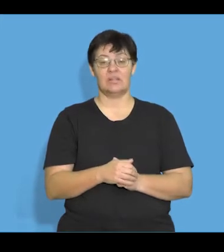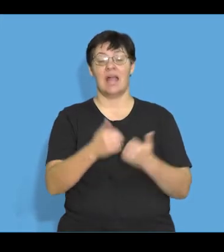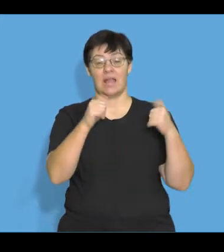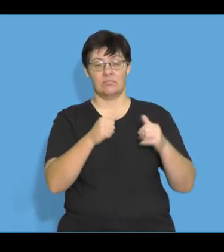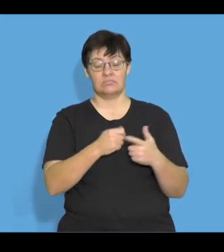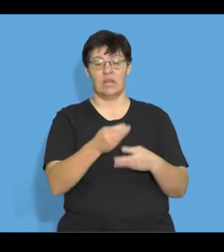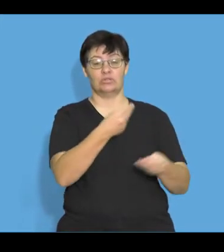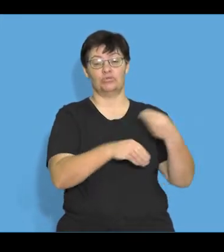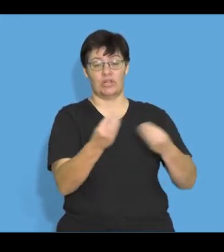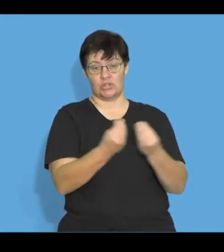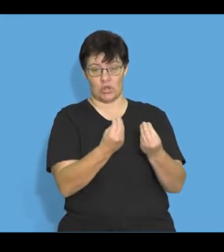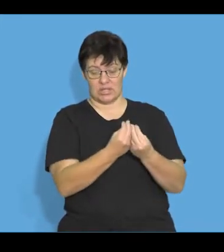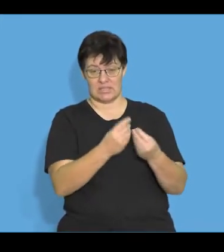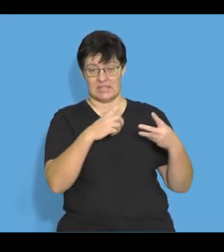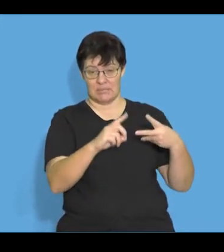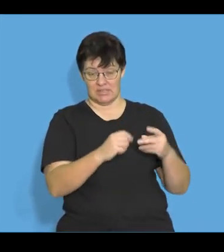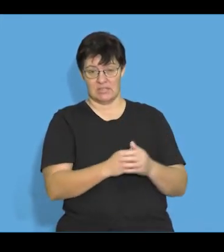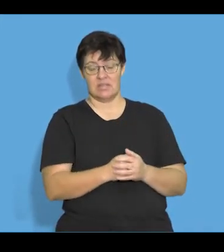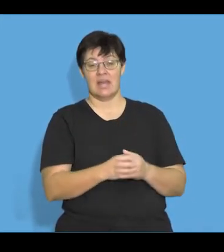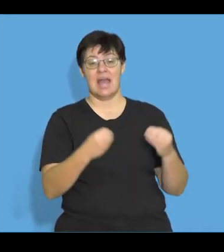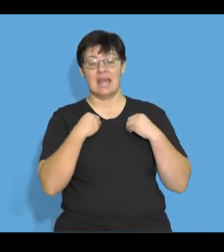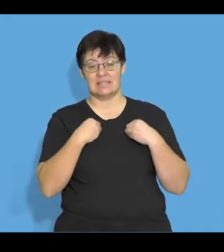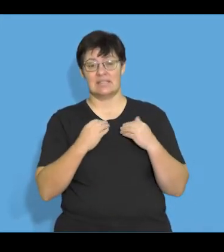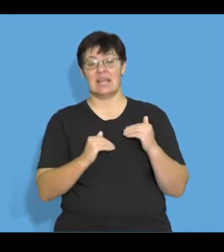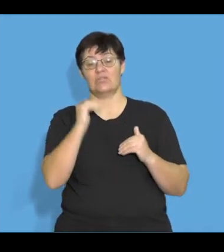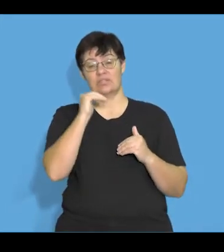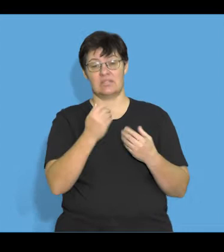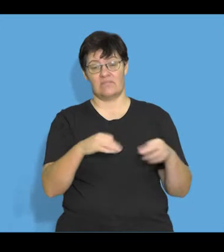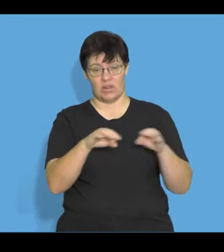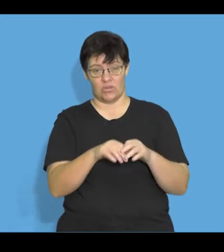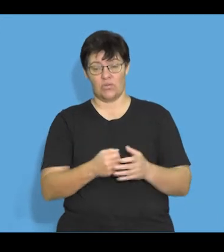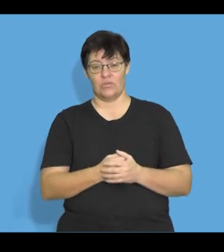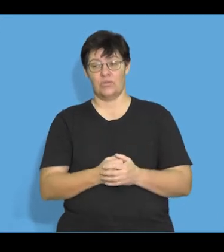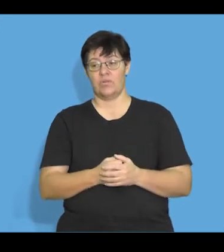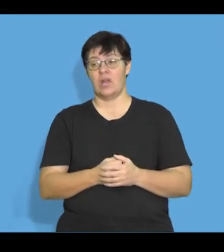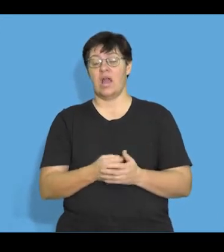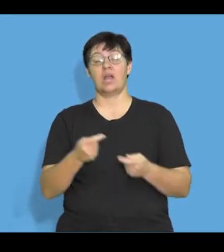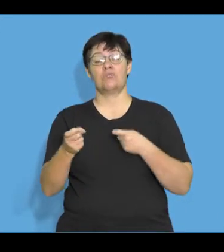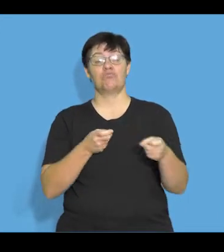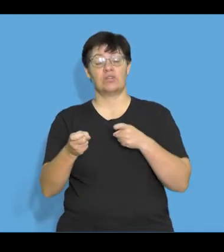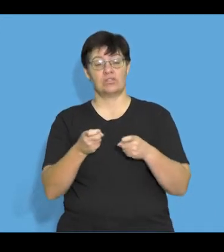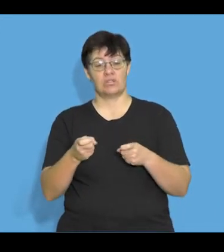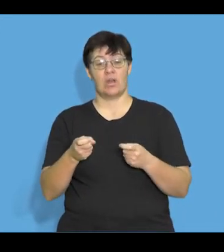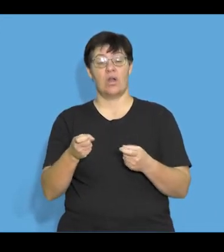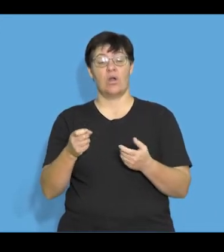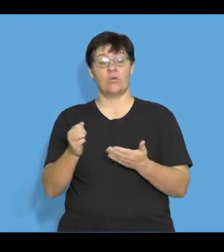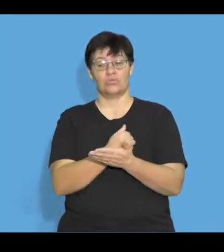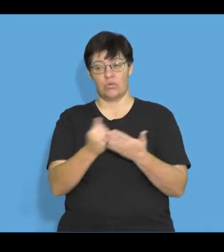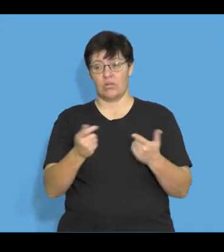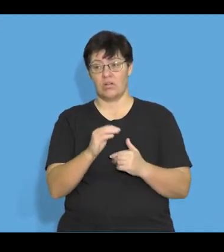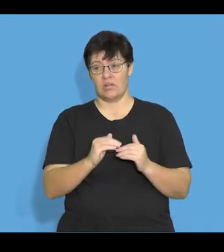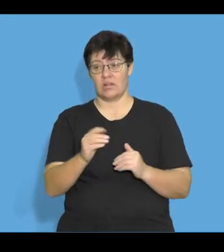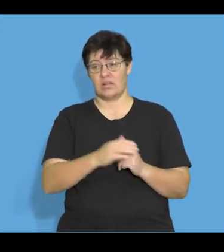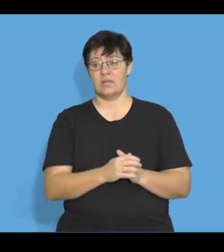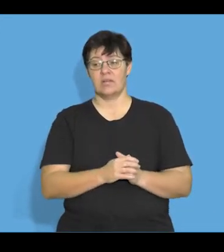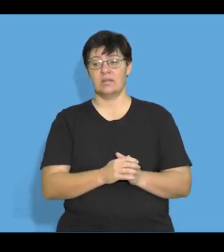trading stock, asset increasing in value. Account credited will be creditors control, liability increasing in value.